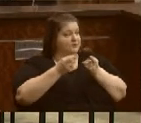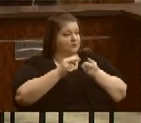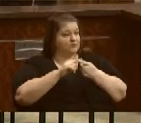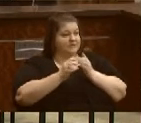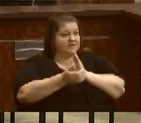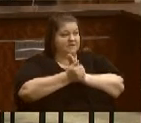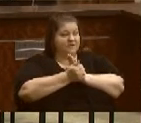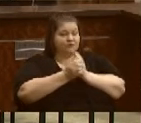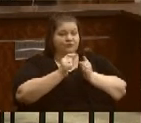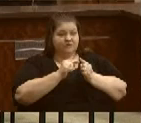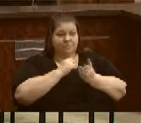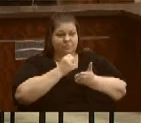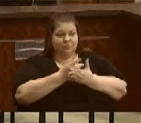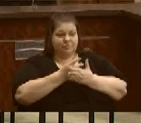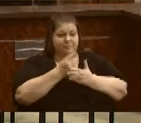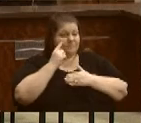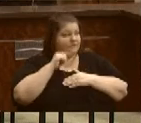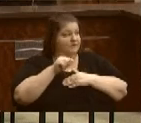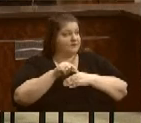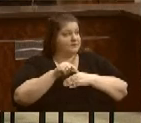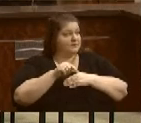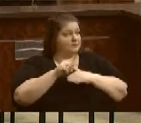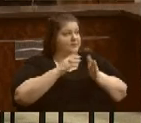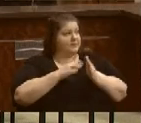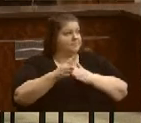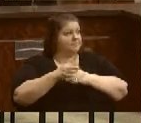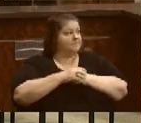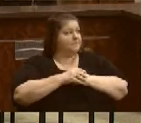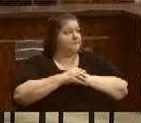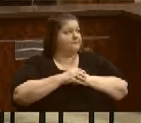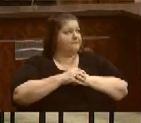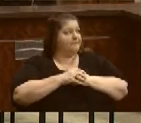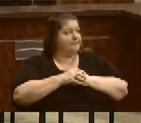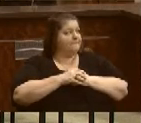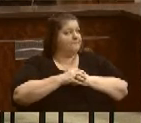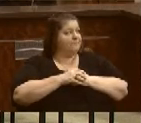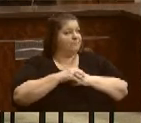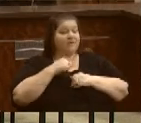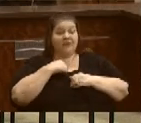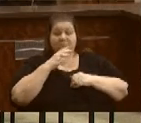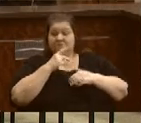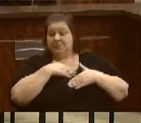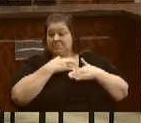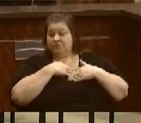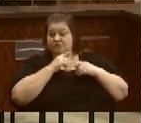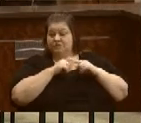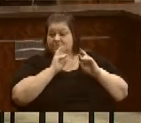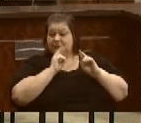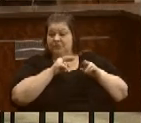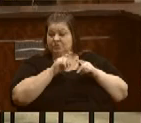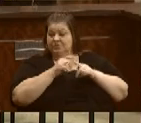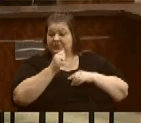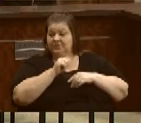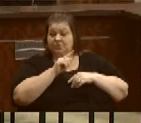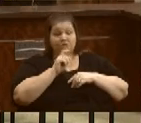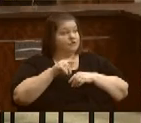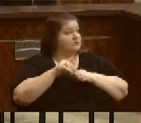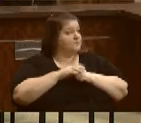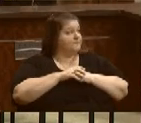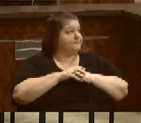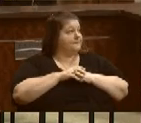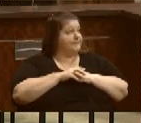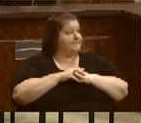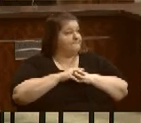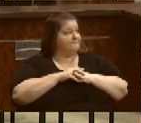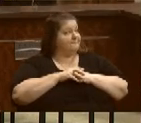to the approval of this overlay. And I'll be happy to respond to any questions. I did want to reemphasize